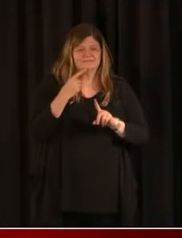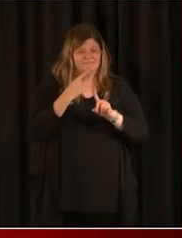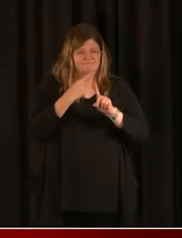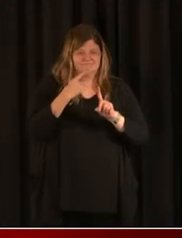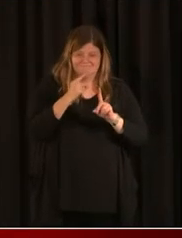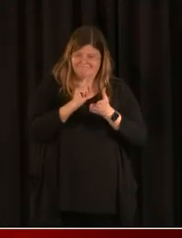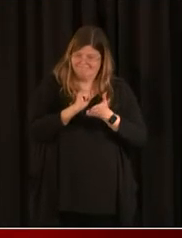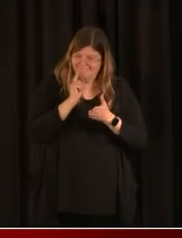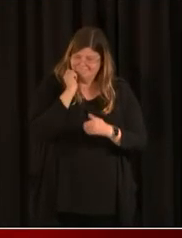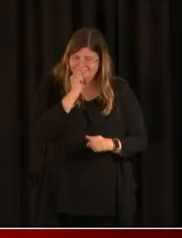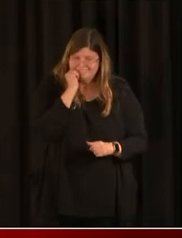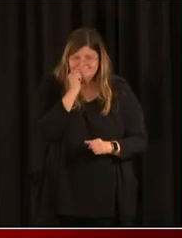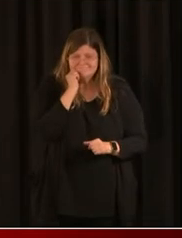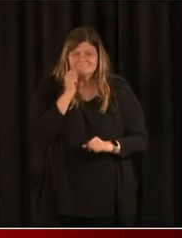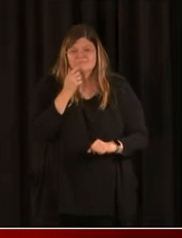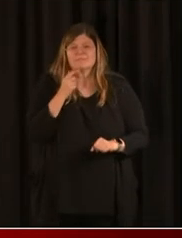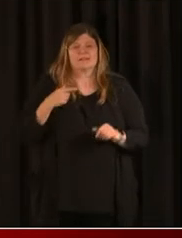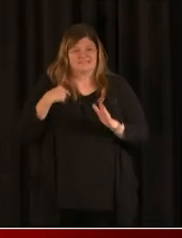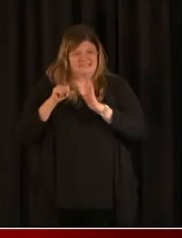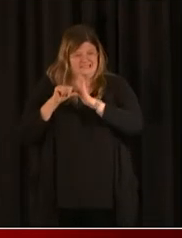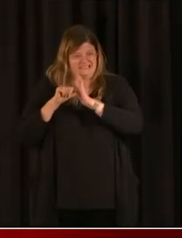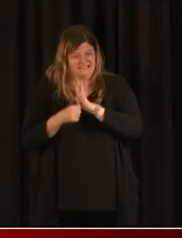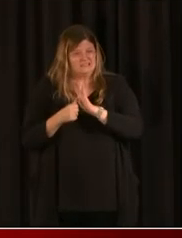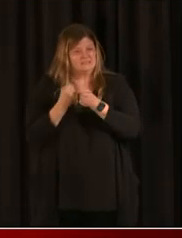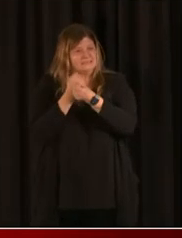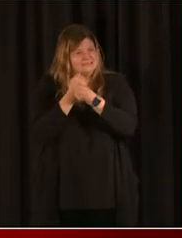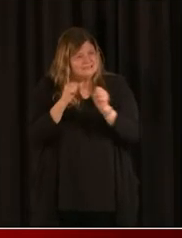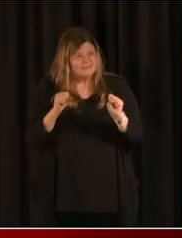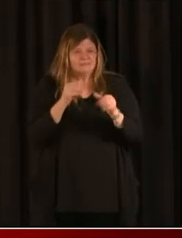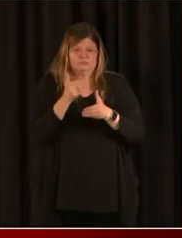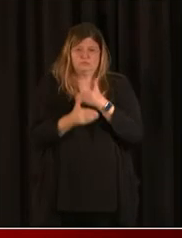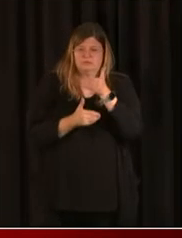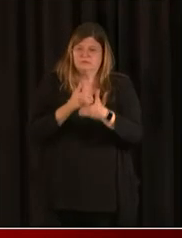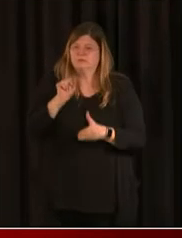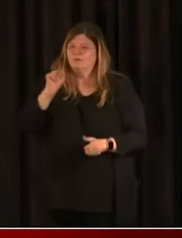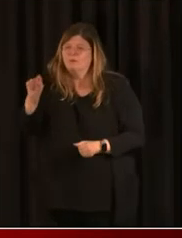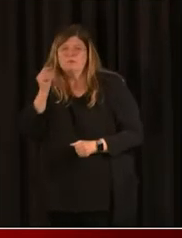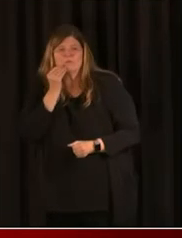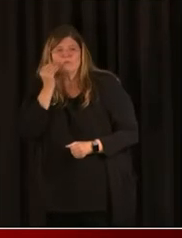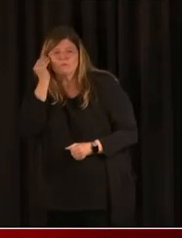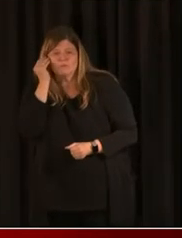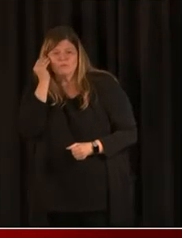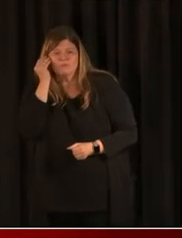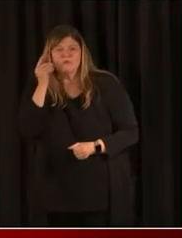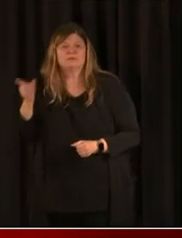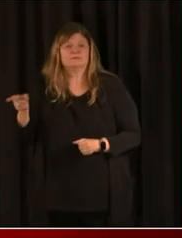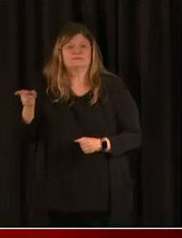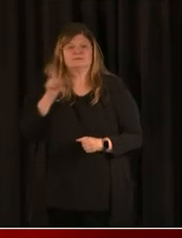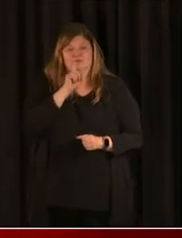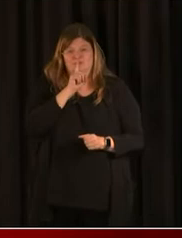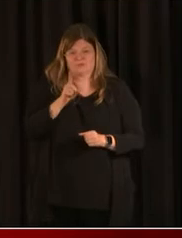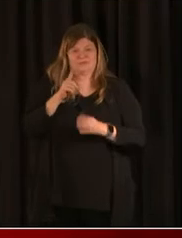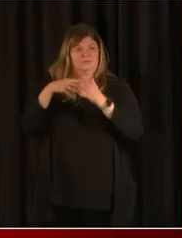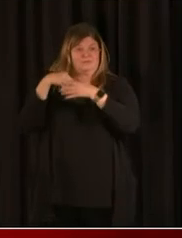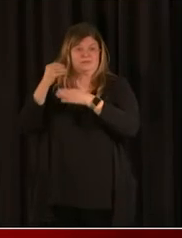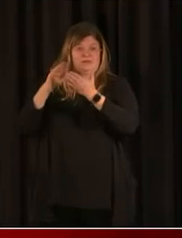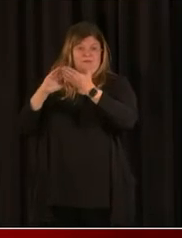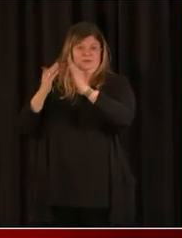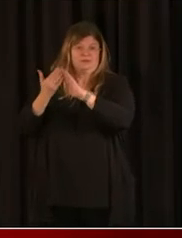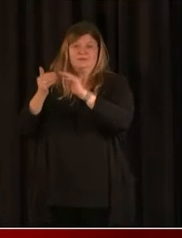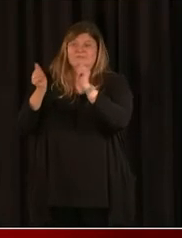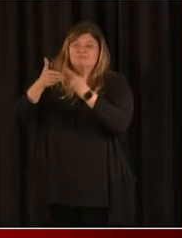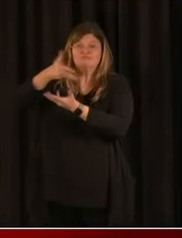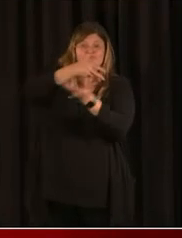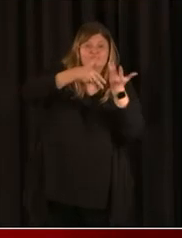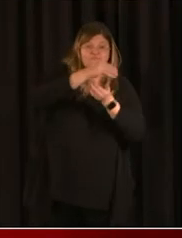they are reiterating these safety procedures at home. So as kids may be out in the community or with their friends,